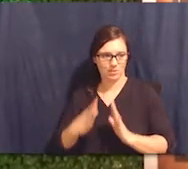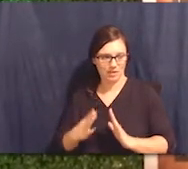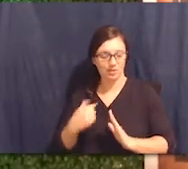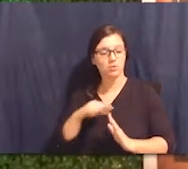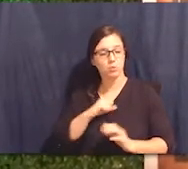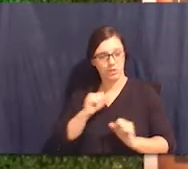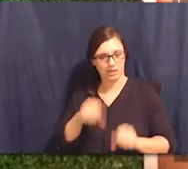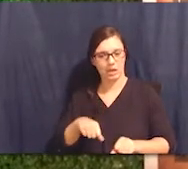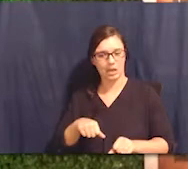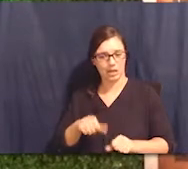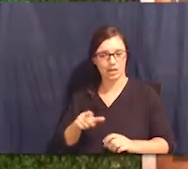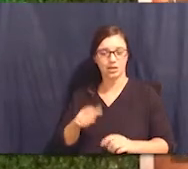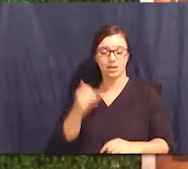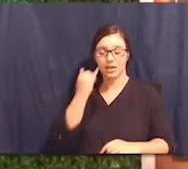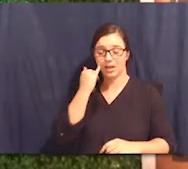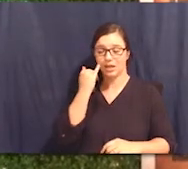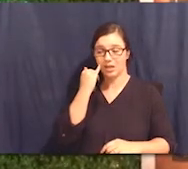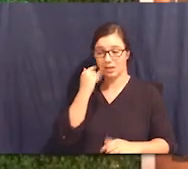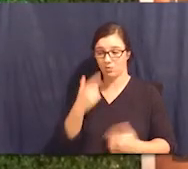and we can get you once you